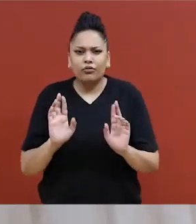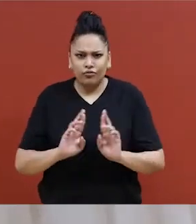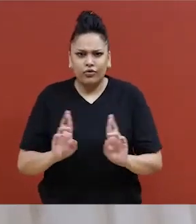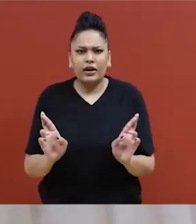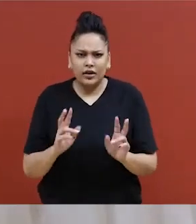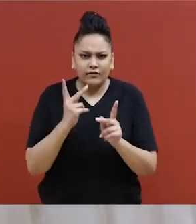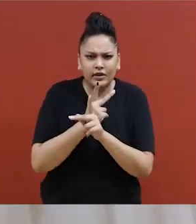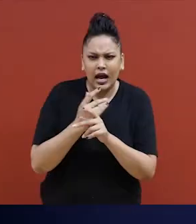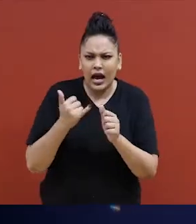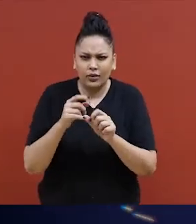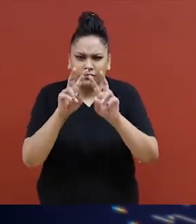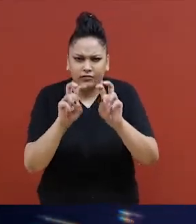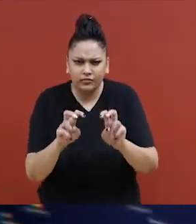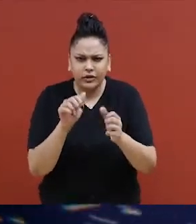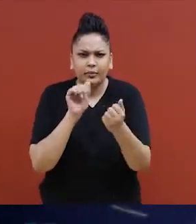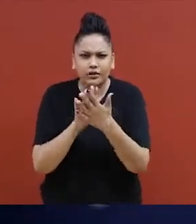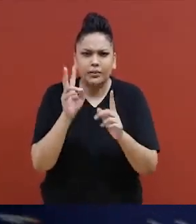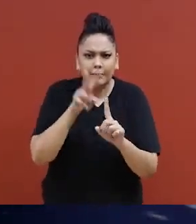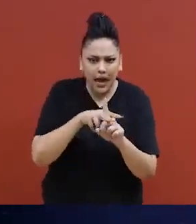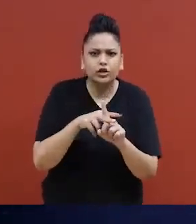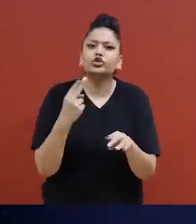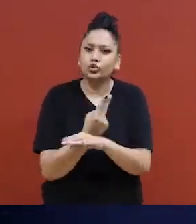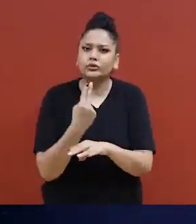my toolbox.